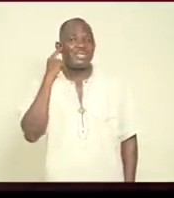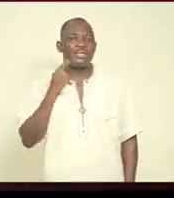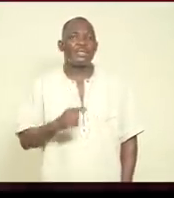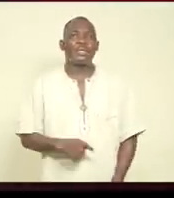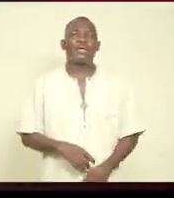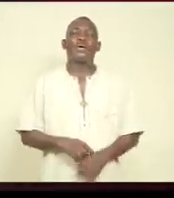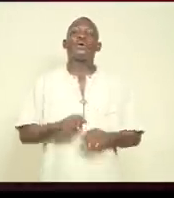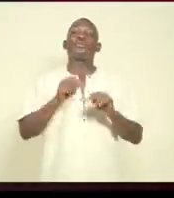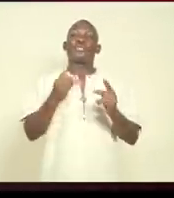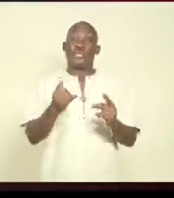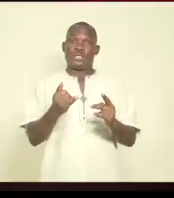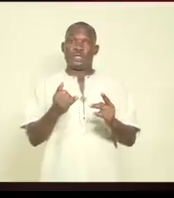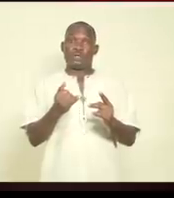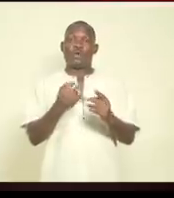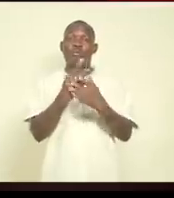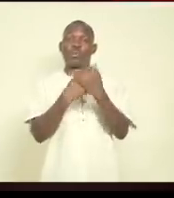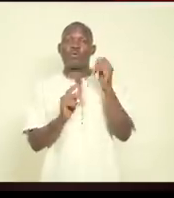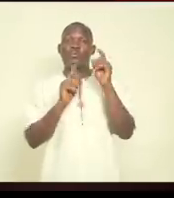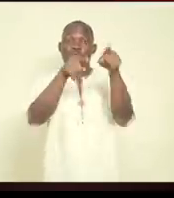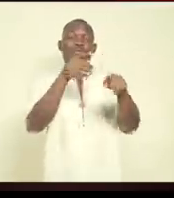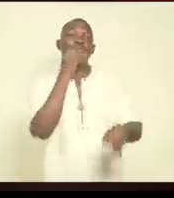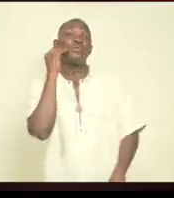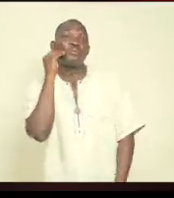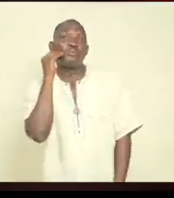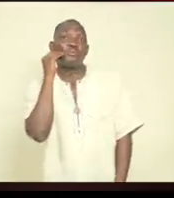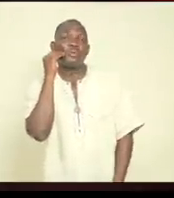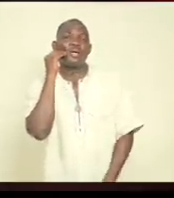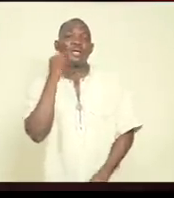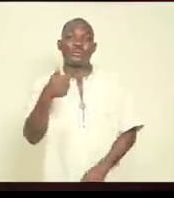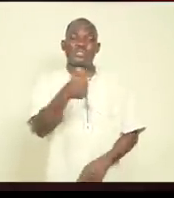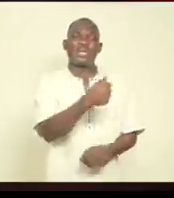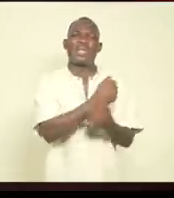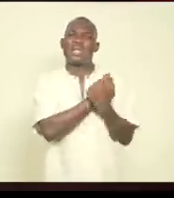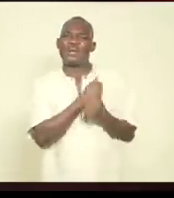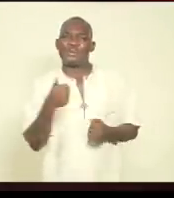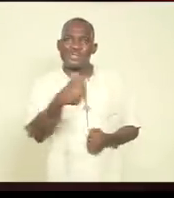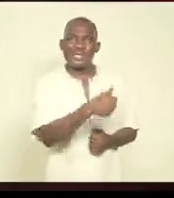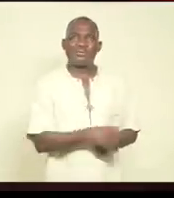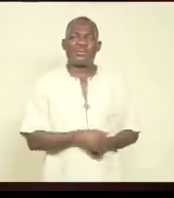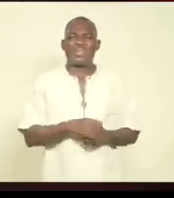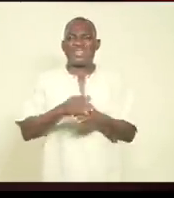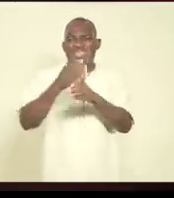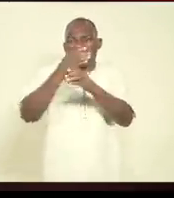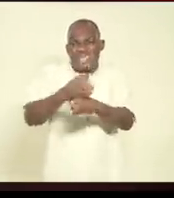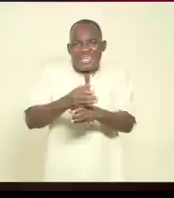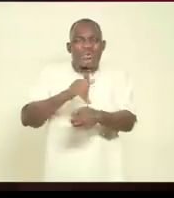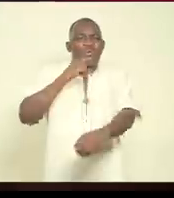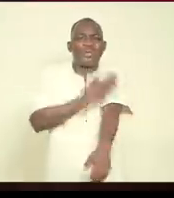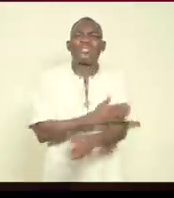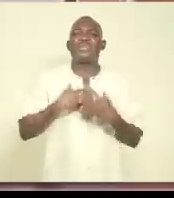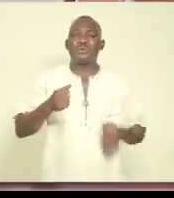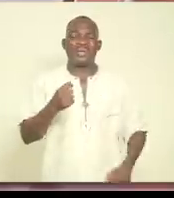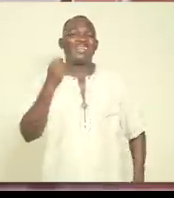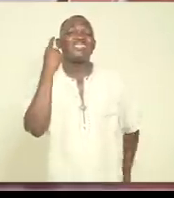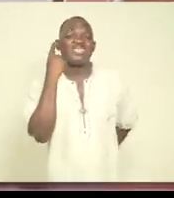So you're going to go home, love yourselves, and take care of your family.